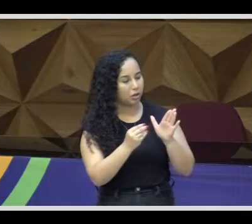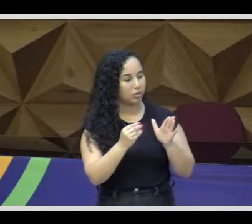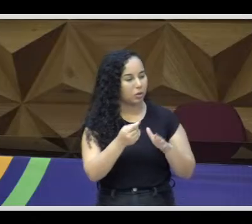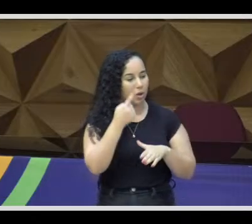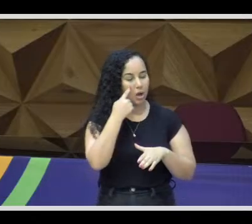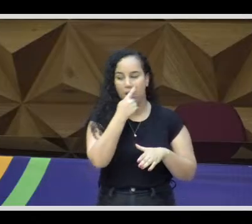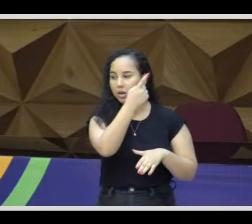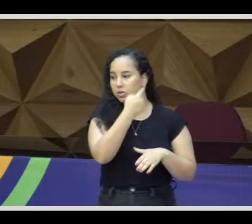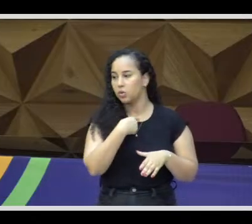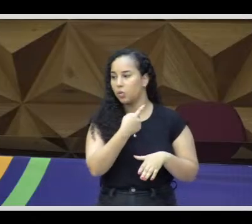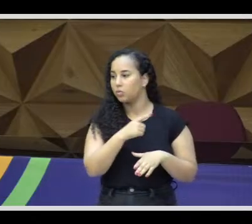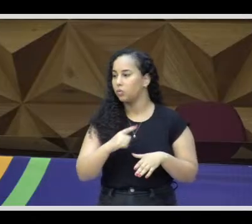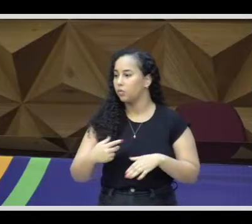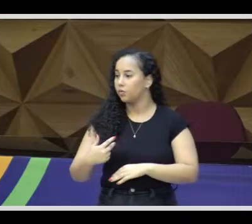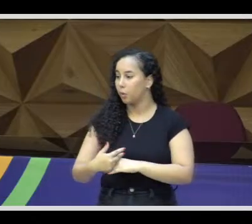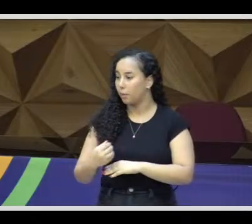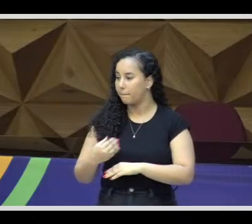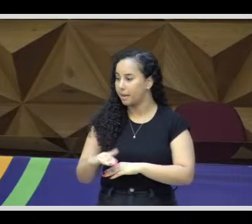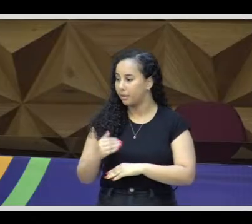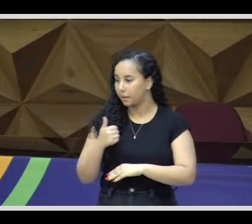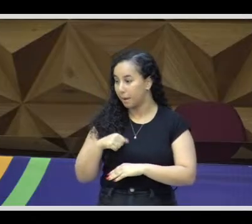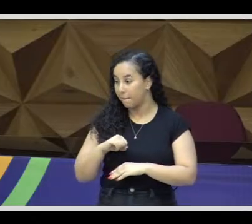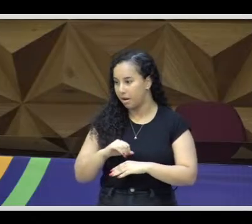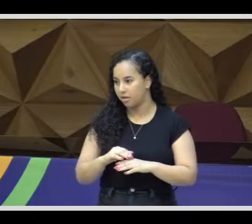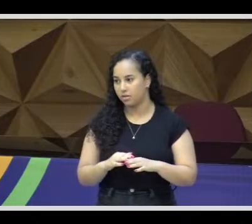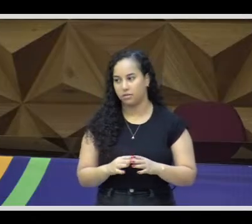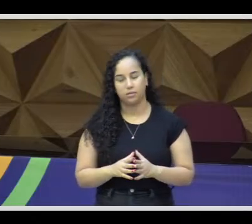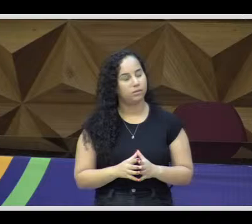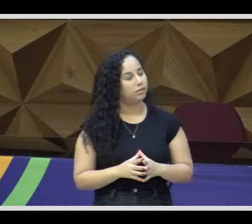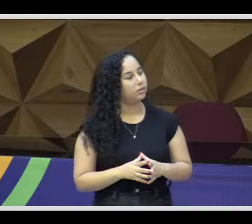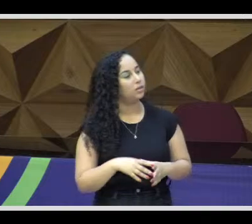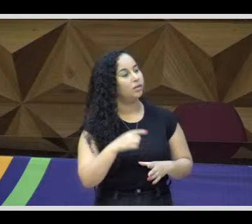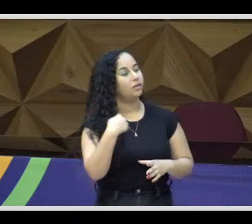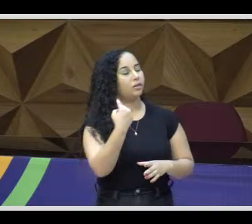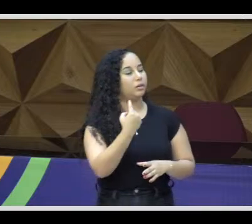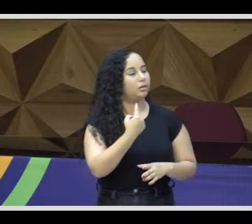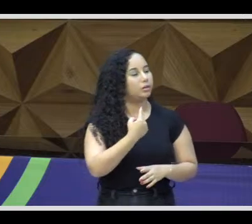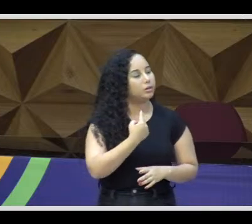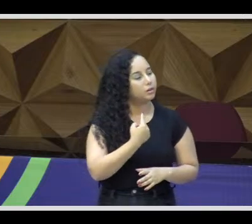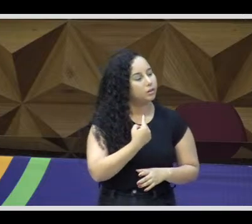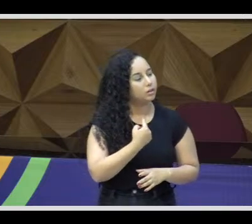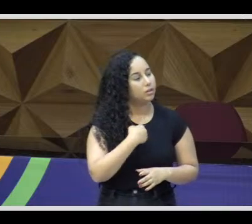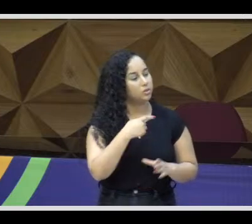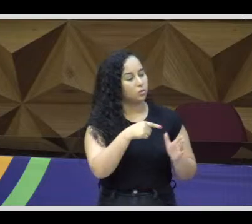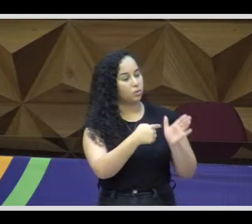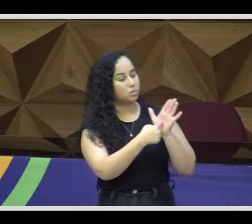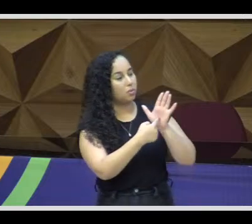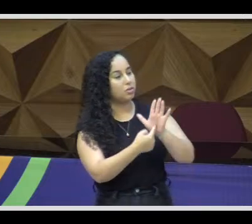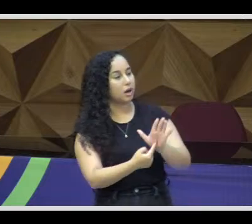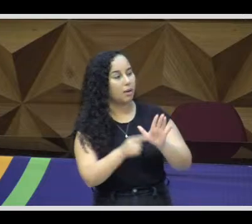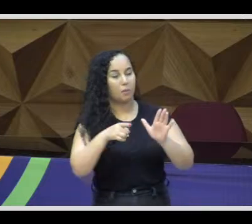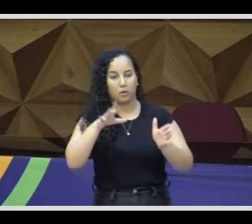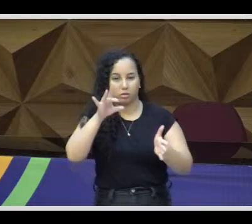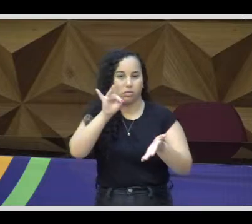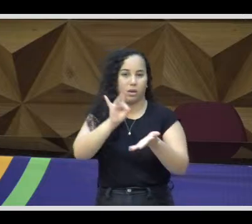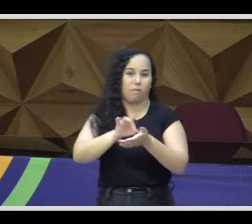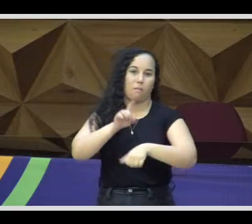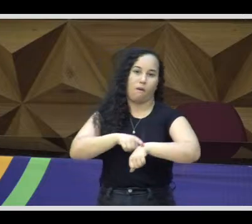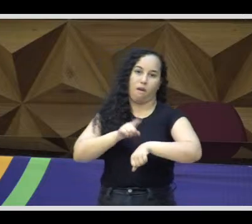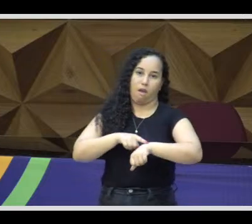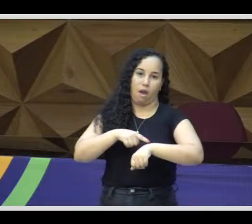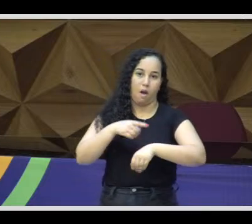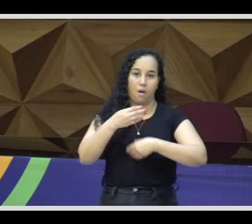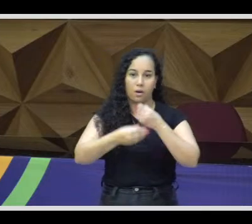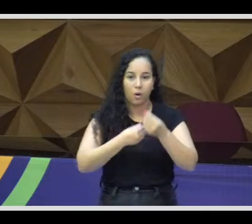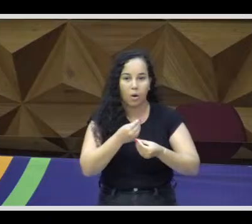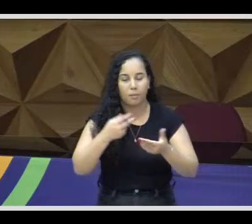This is the last tool we are developing. This is not out yet, so you're seeing in real-time development. This